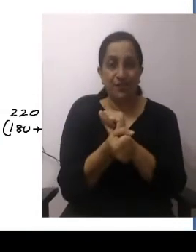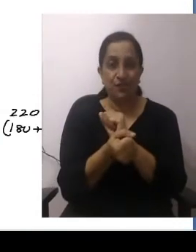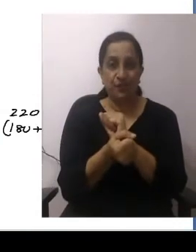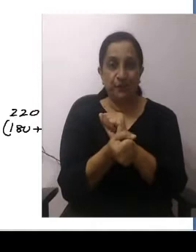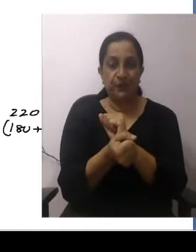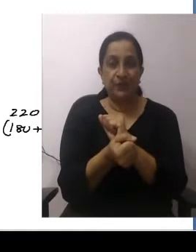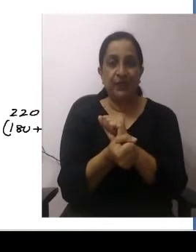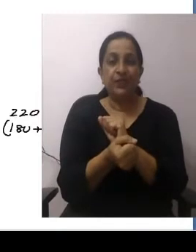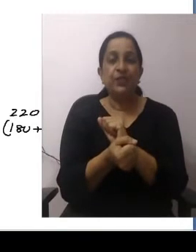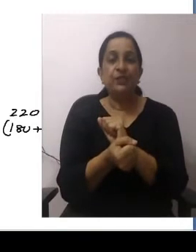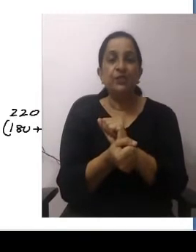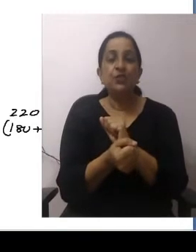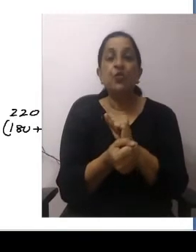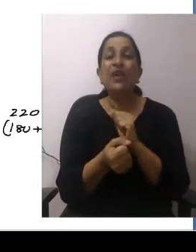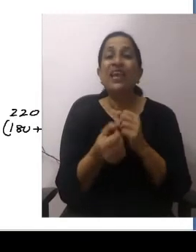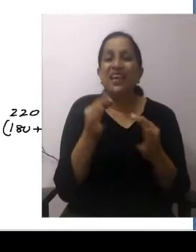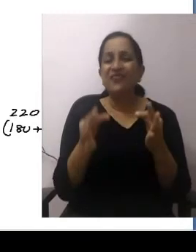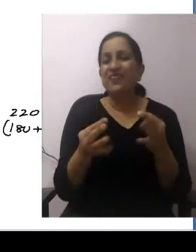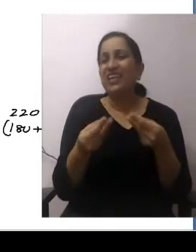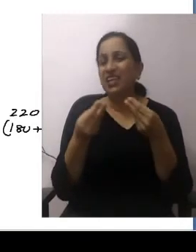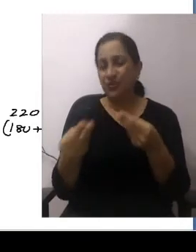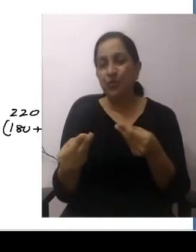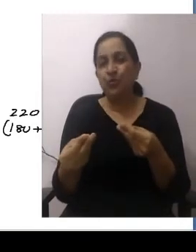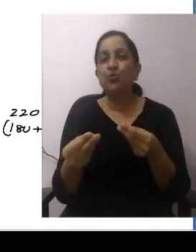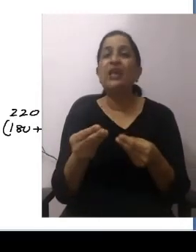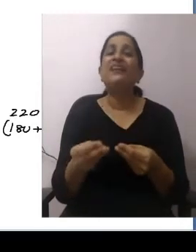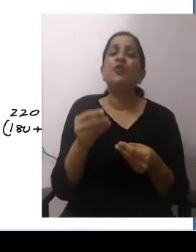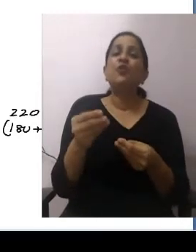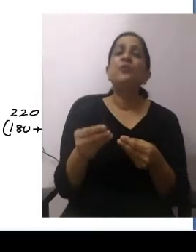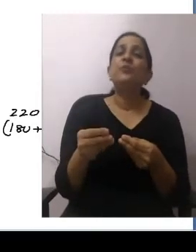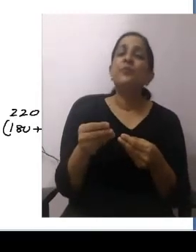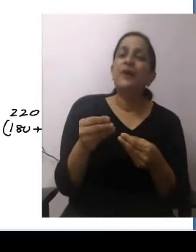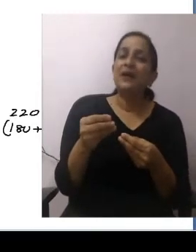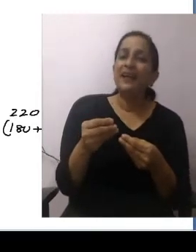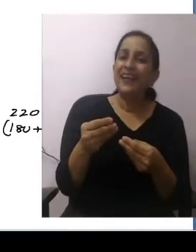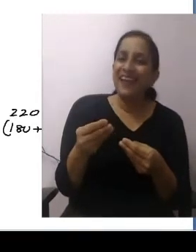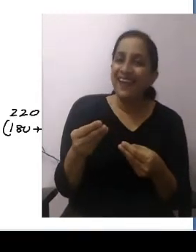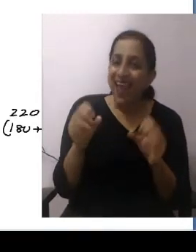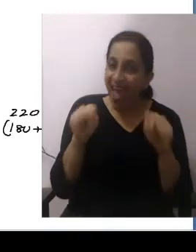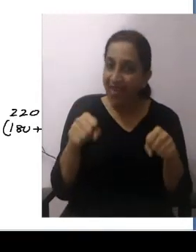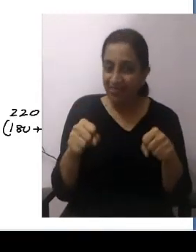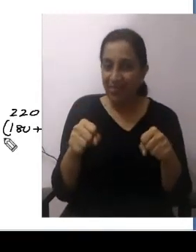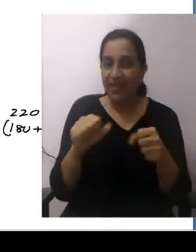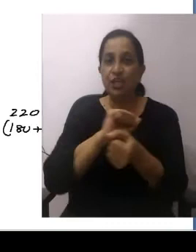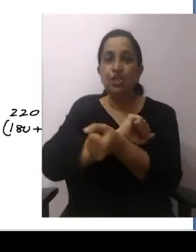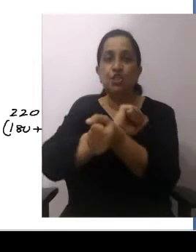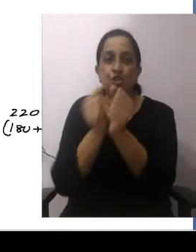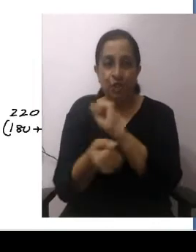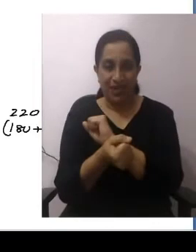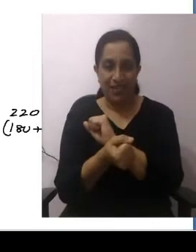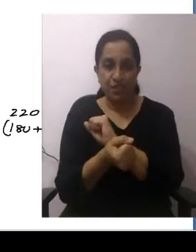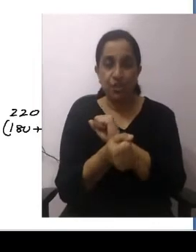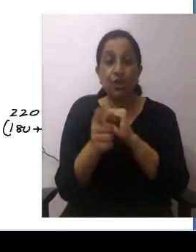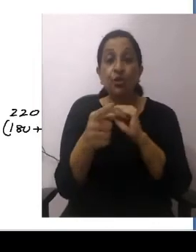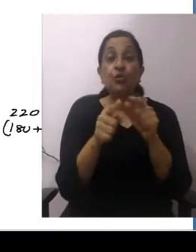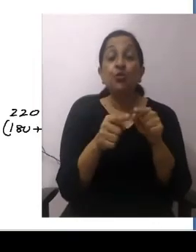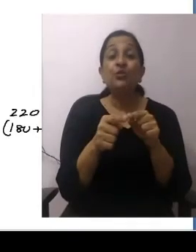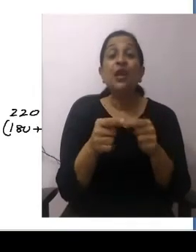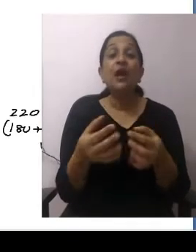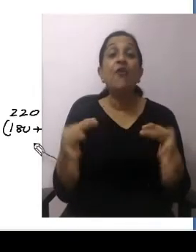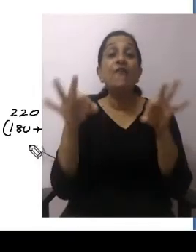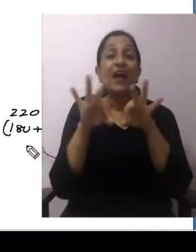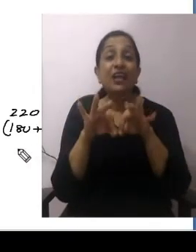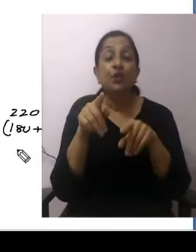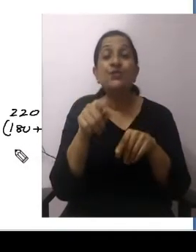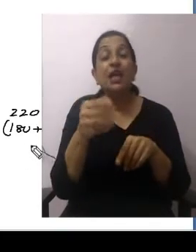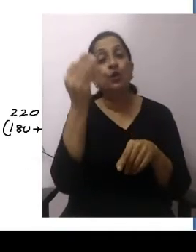if some values are there given, then you should be able to convert them into the least